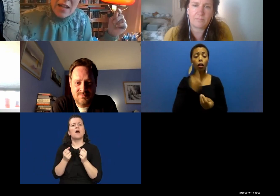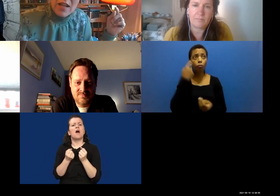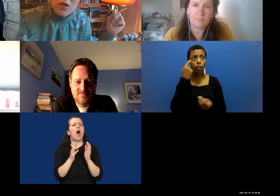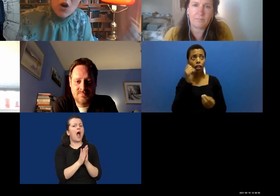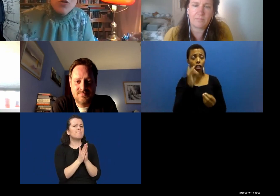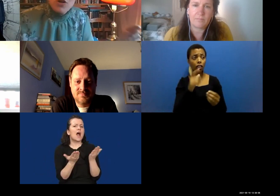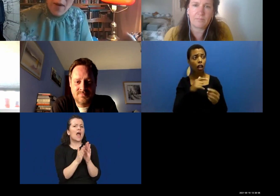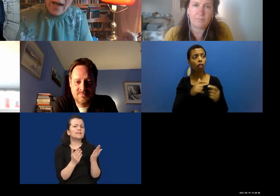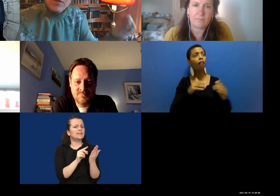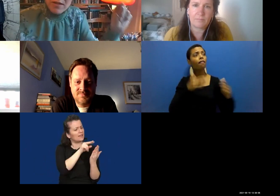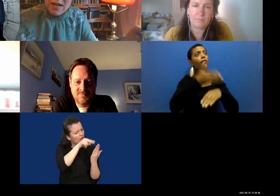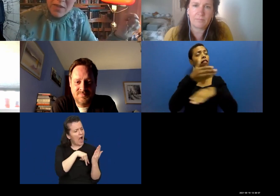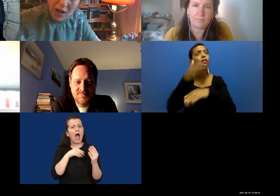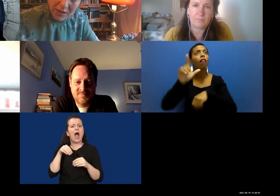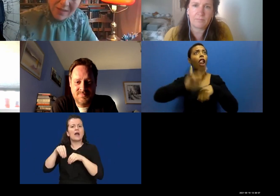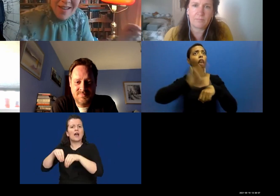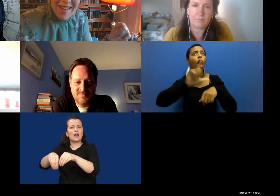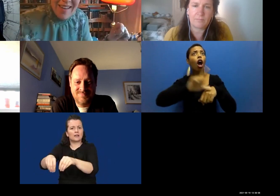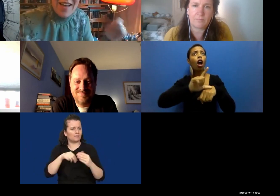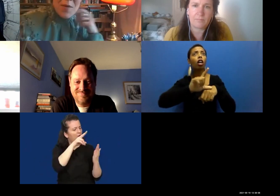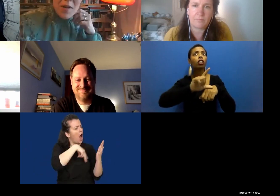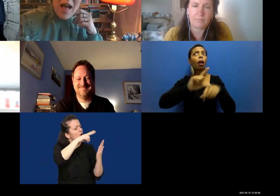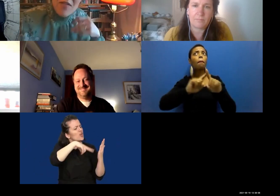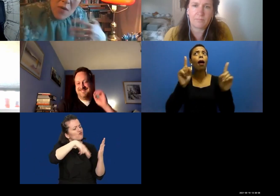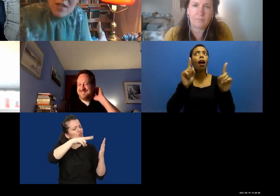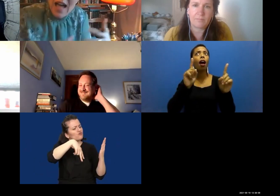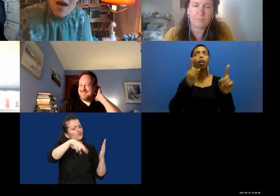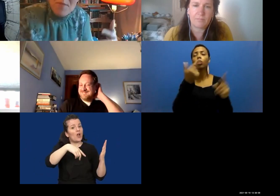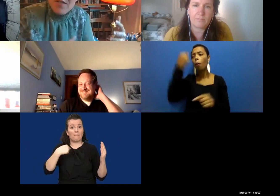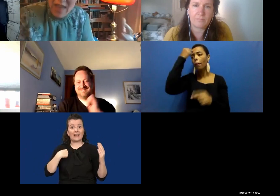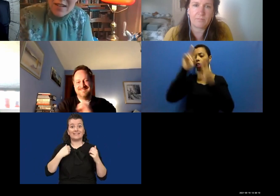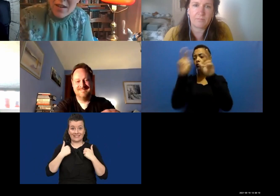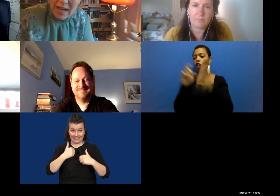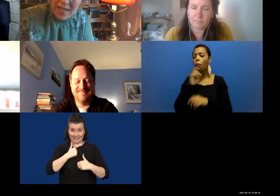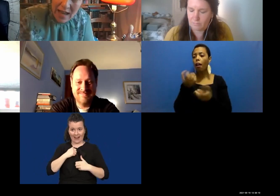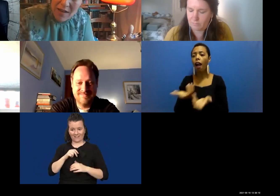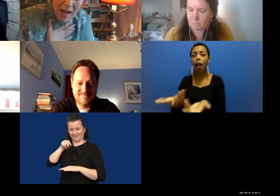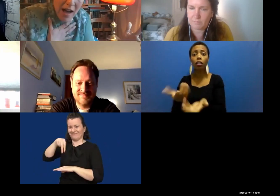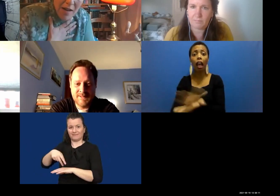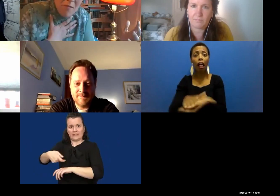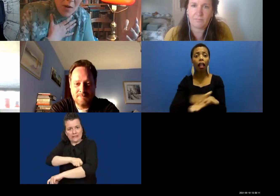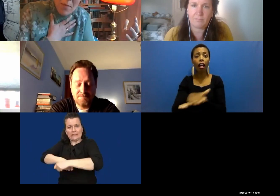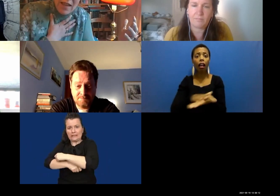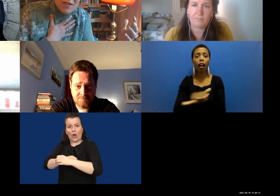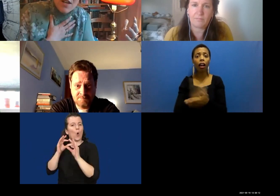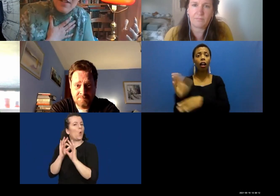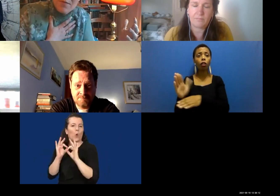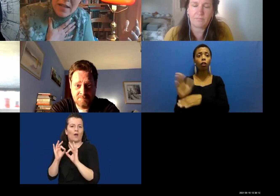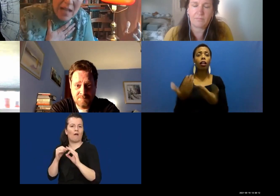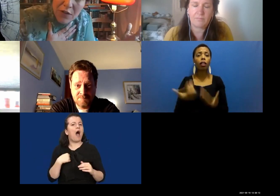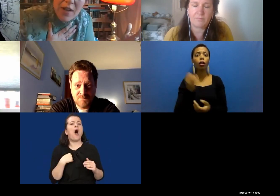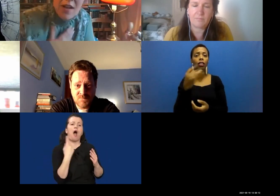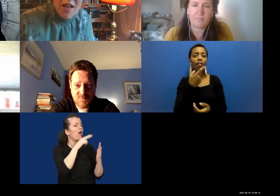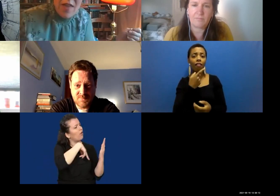and then not go out and dig in the garden. And there is a habit of that, I'd say. I'm probably guilty of